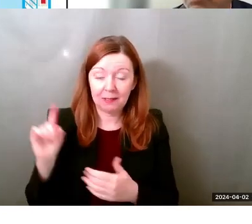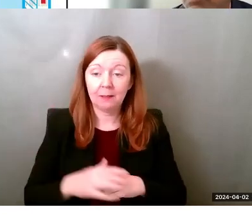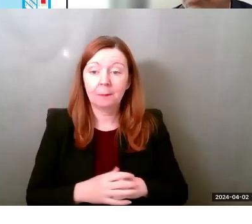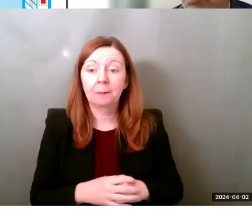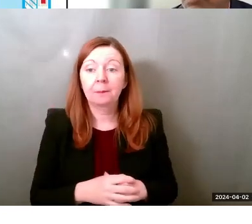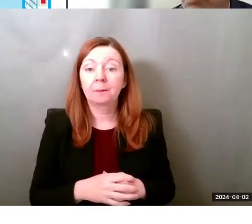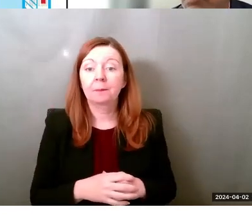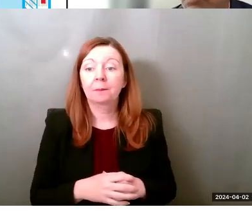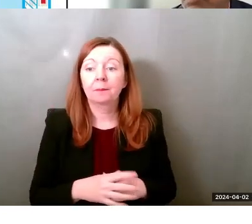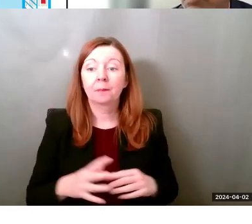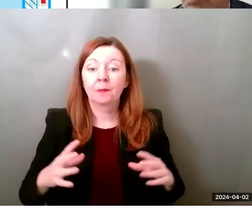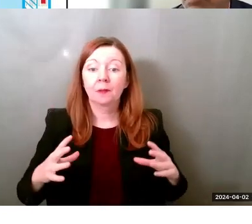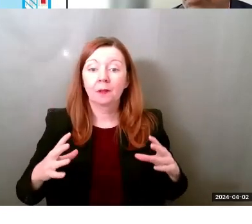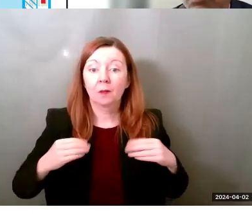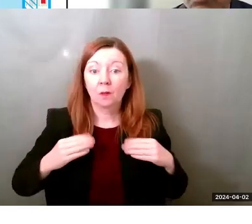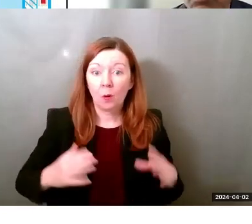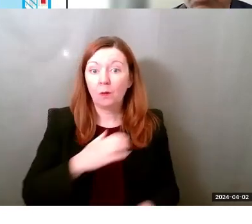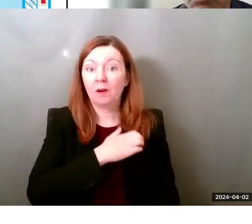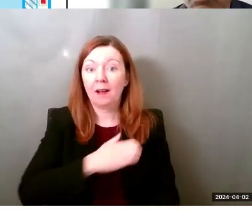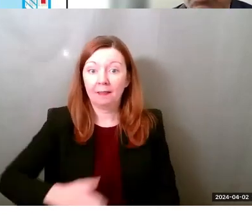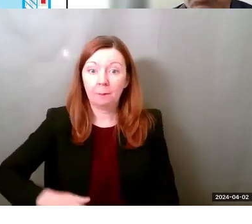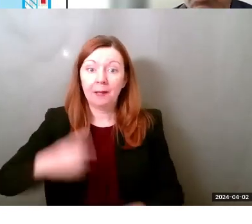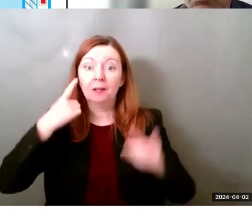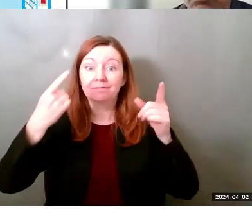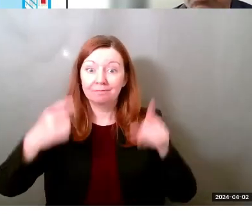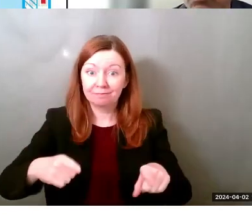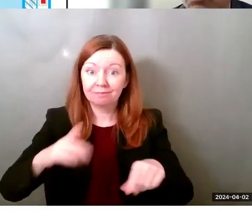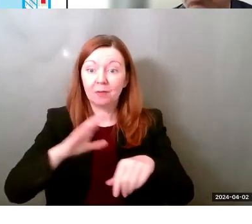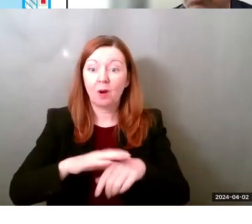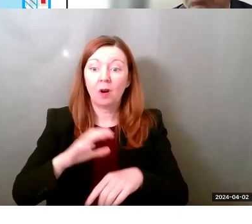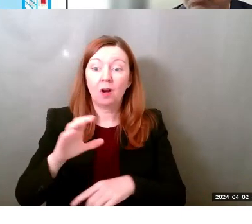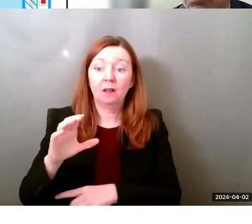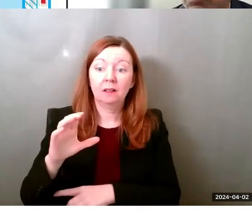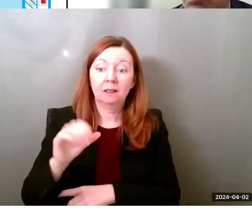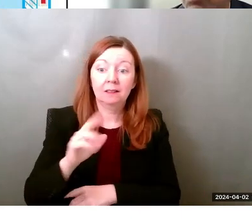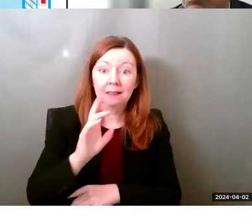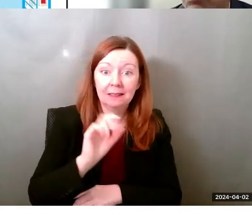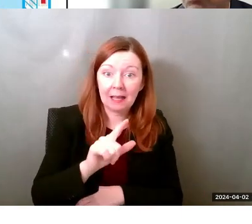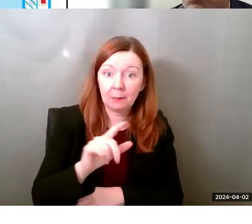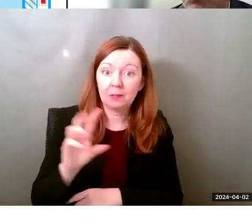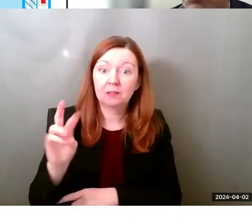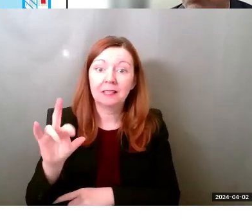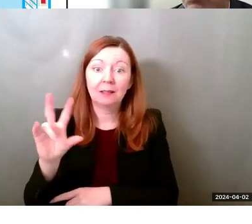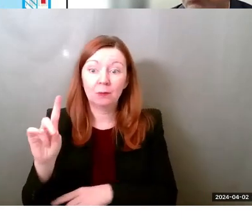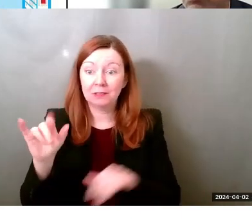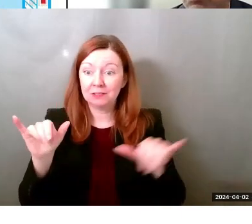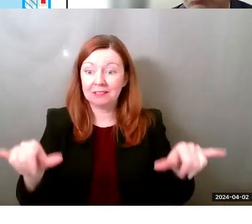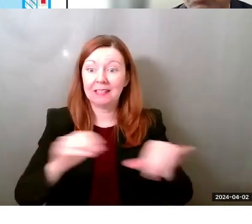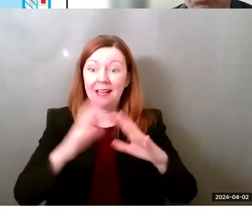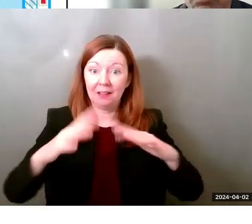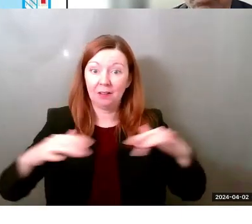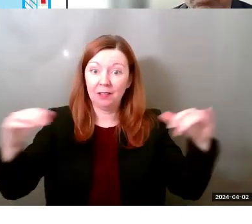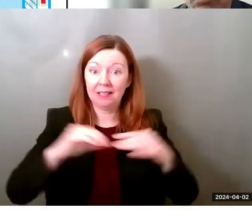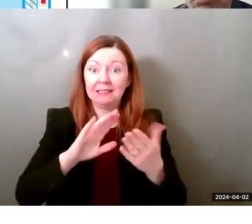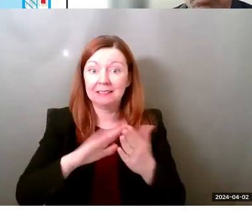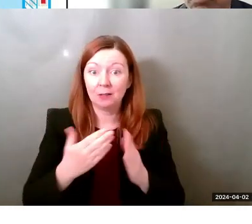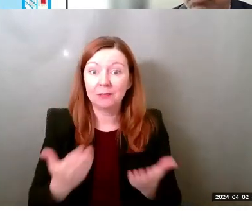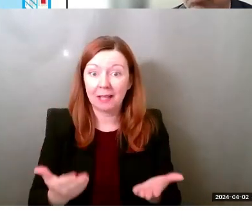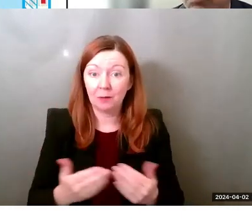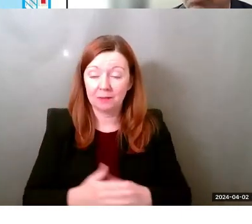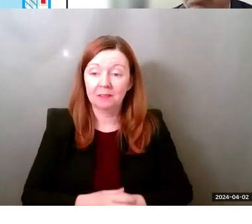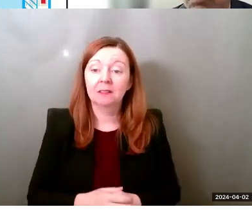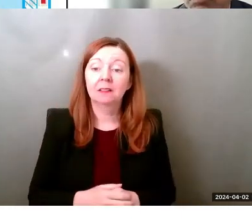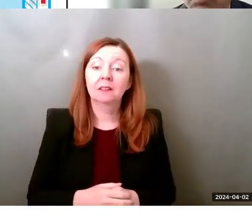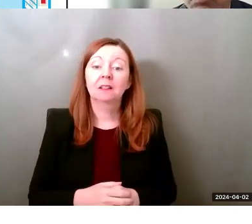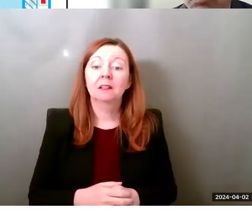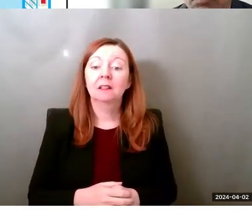the owner and the mayor came to an agreement on the Capitals and Wizards staying in that arena in downtown.